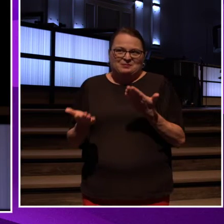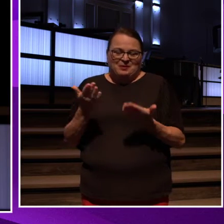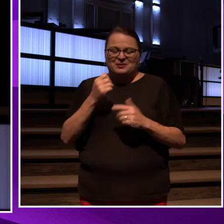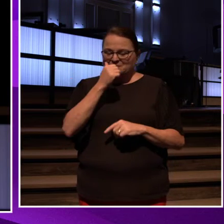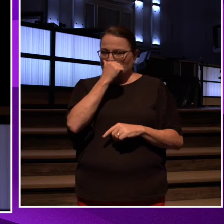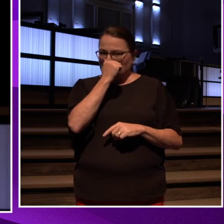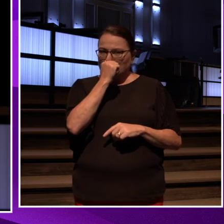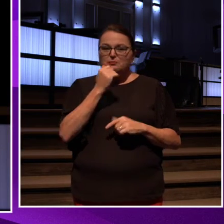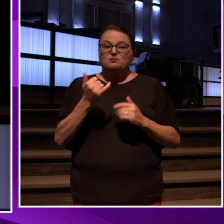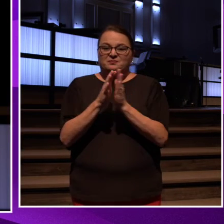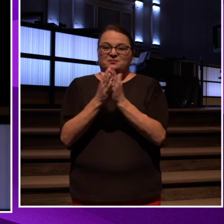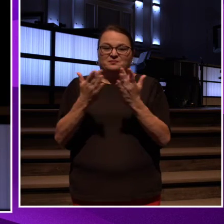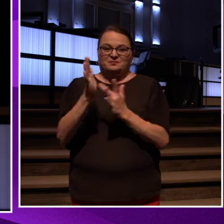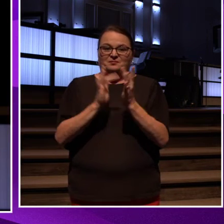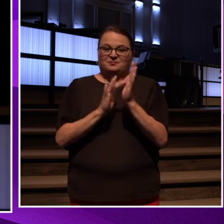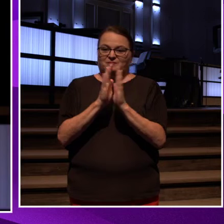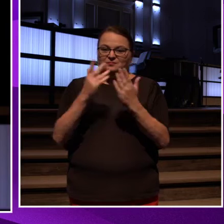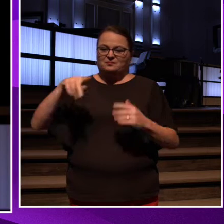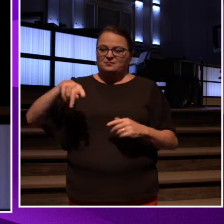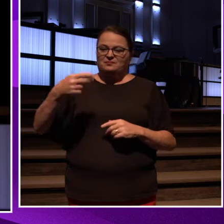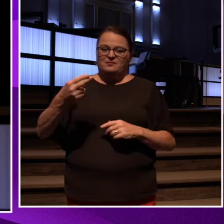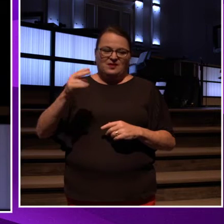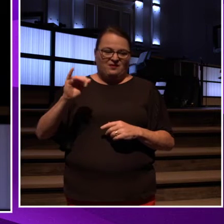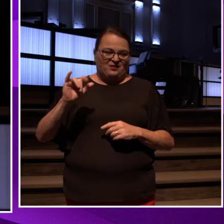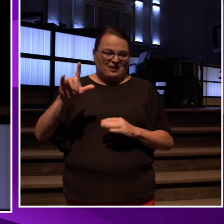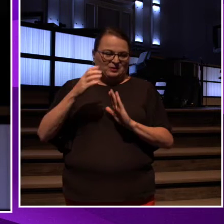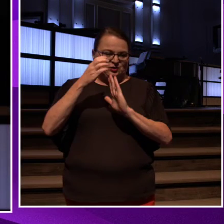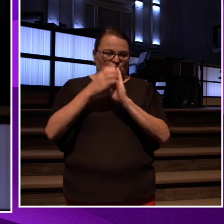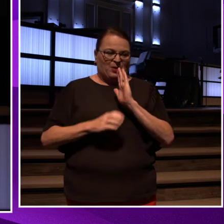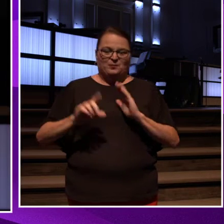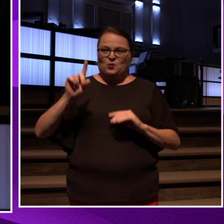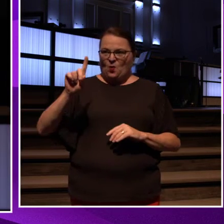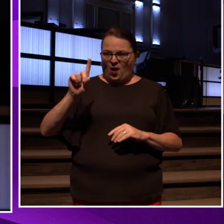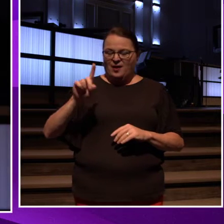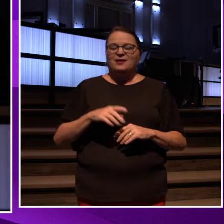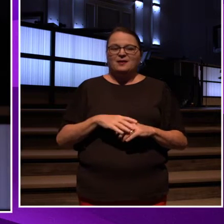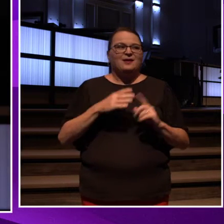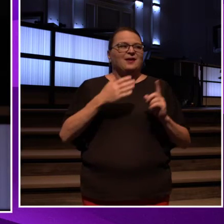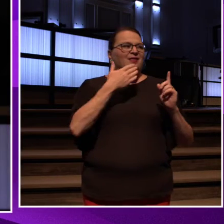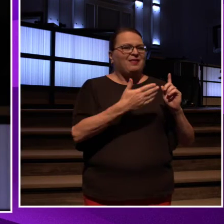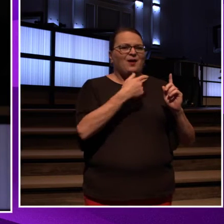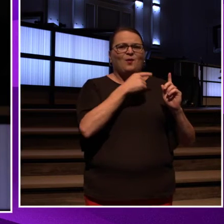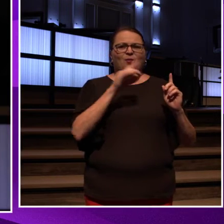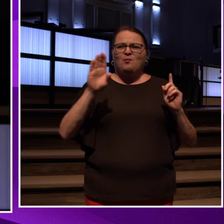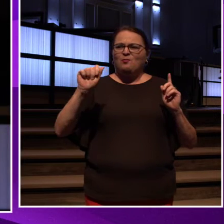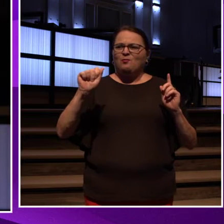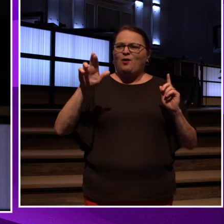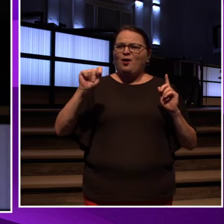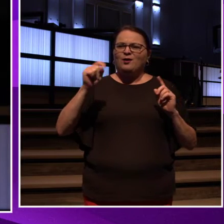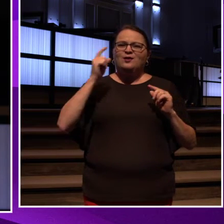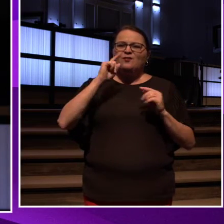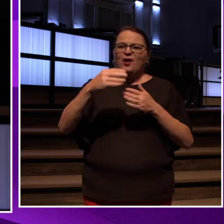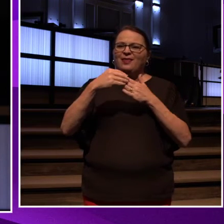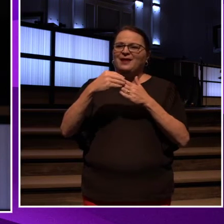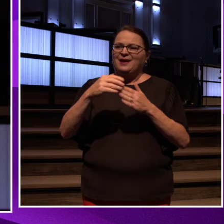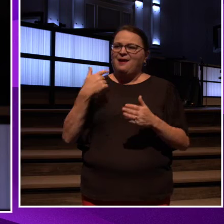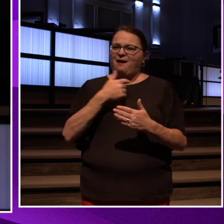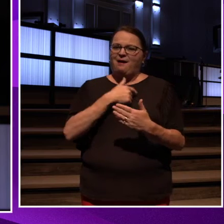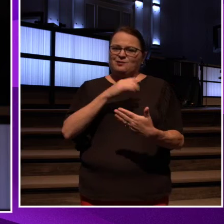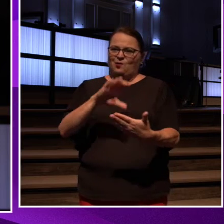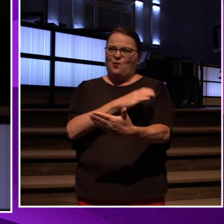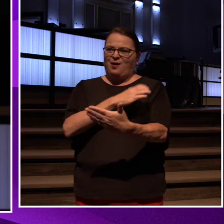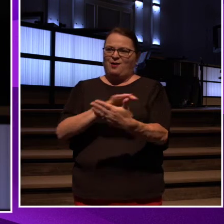to Philippians chapter 1. Bart, thank you and the choir and the orchestra for leading us in worship thus far. And we're going to continue